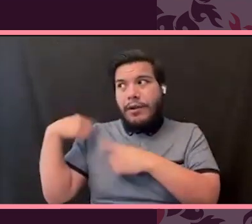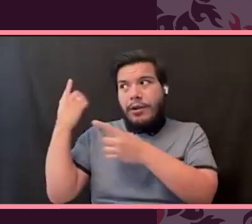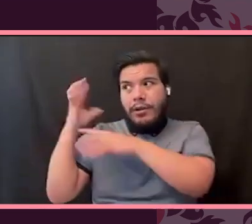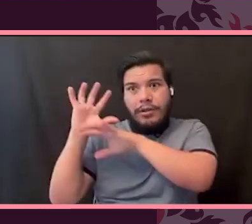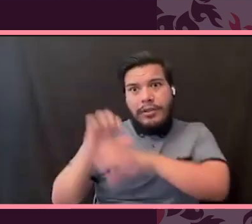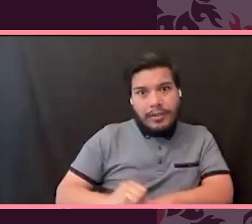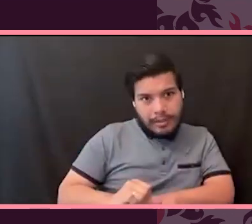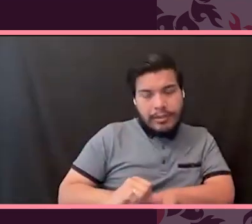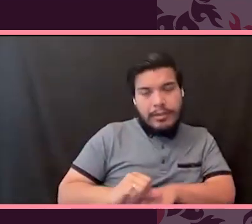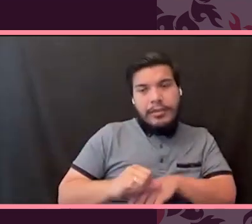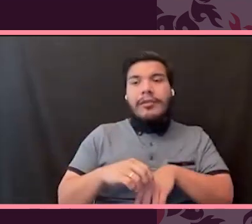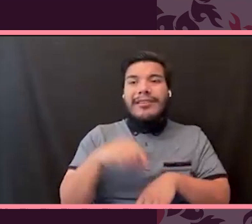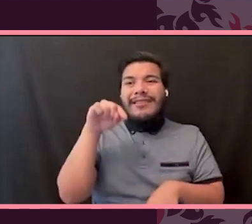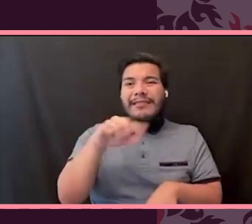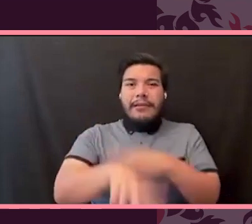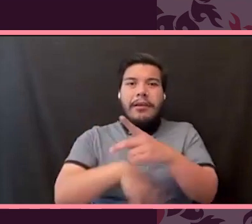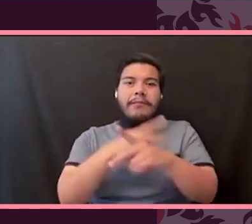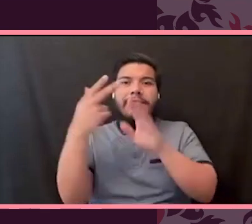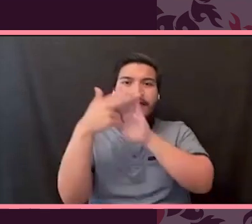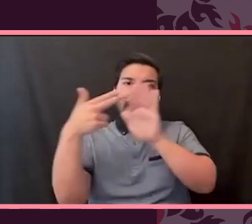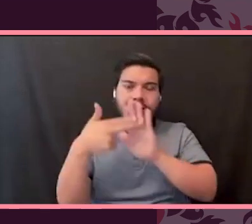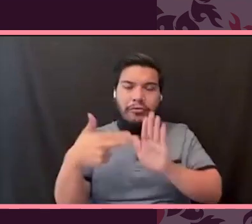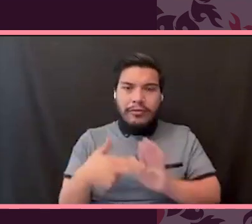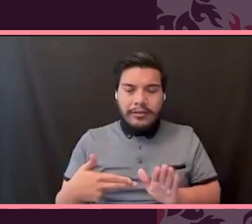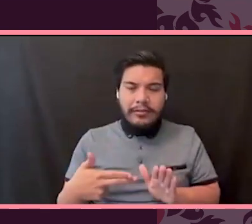that these types of diagnoses are these